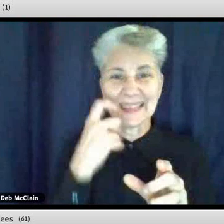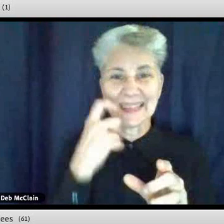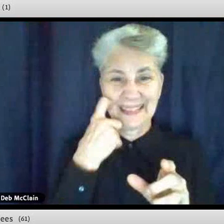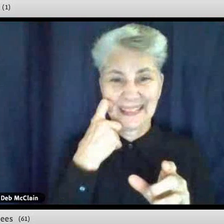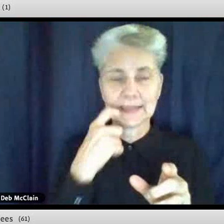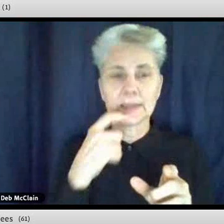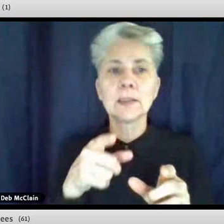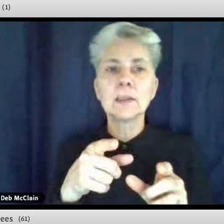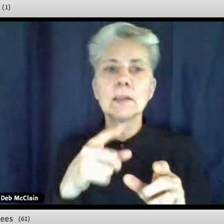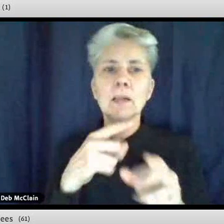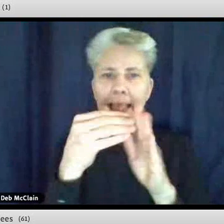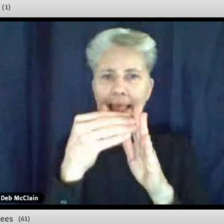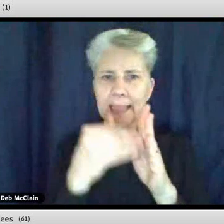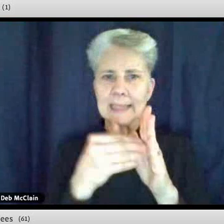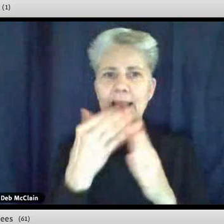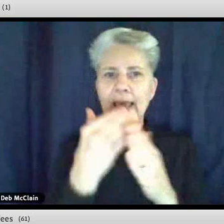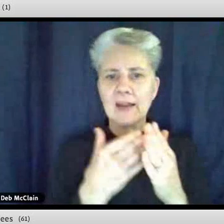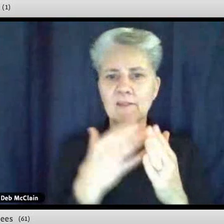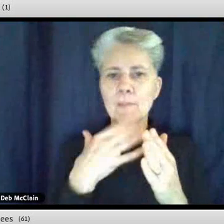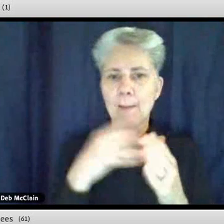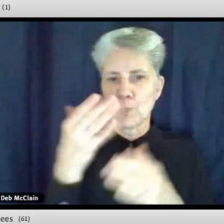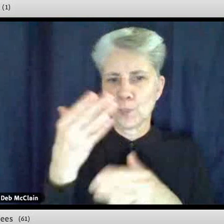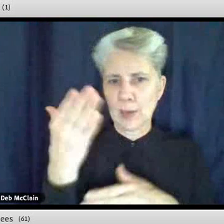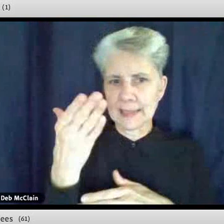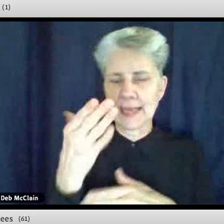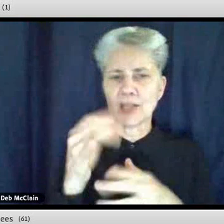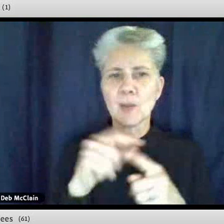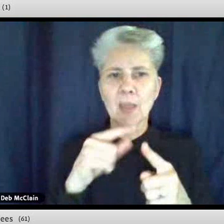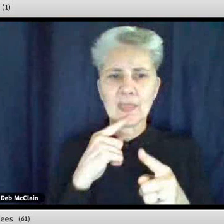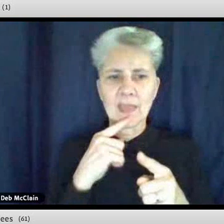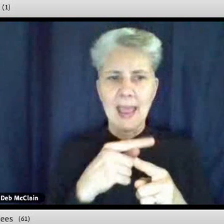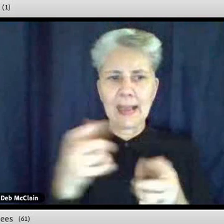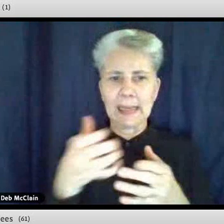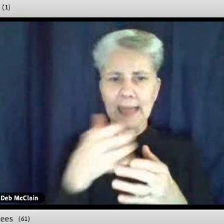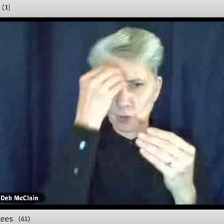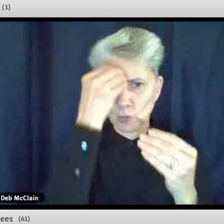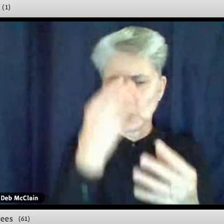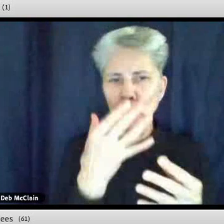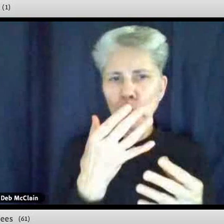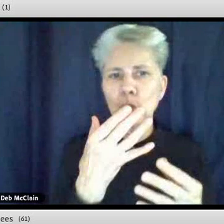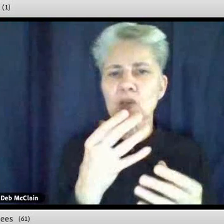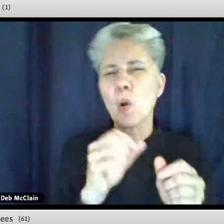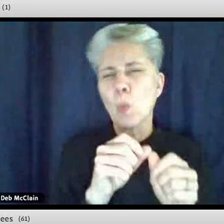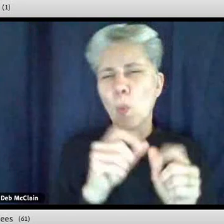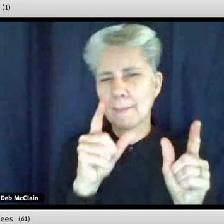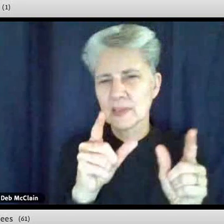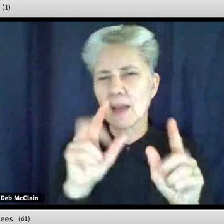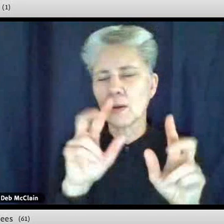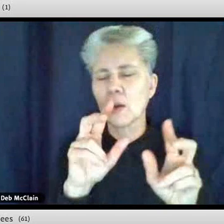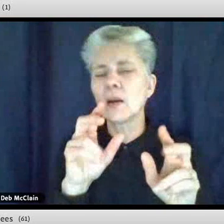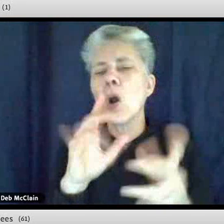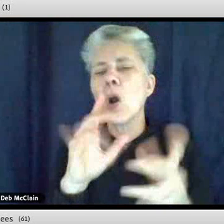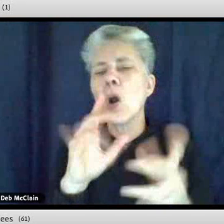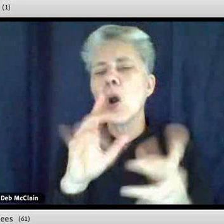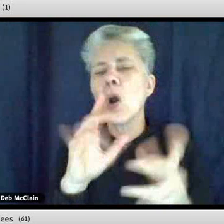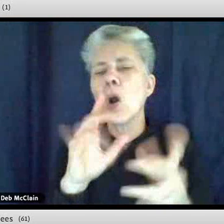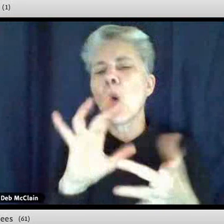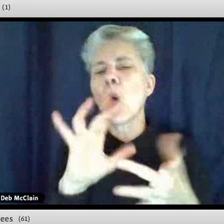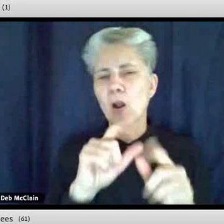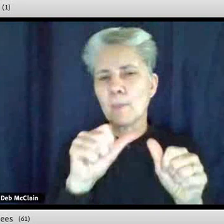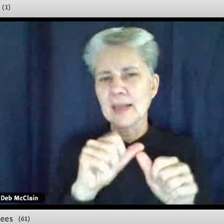NewsGuard is an organization. They have a webinar that they did recently. It's listed at the end of my presentation. And they